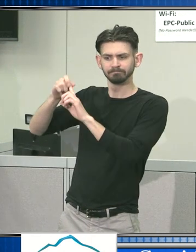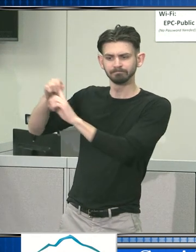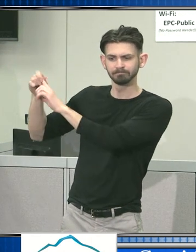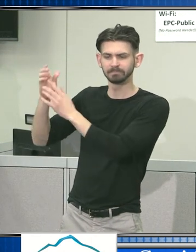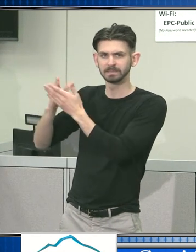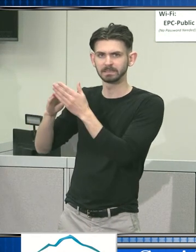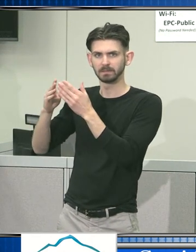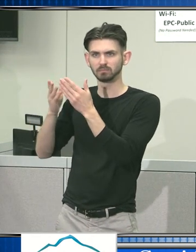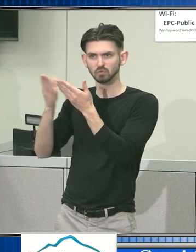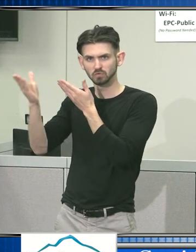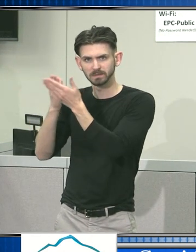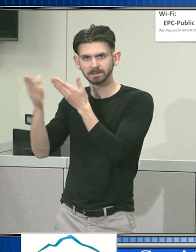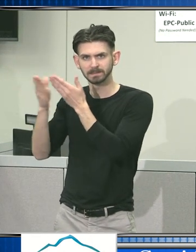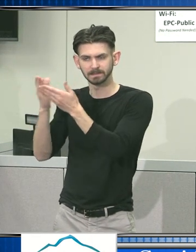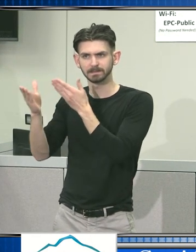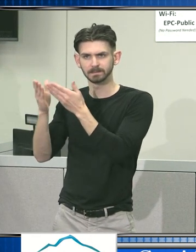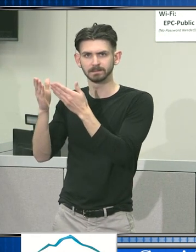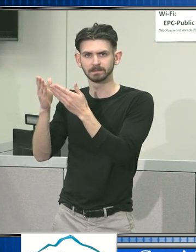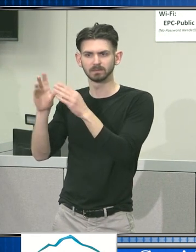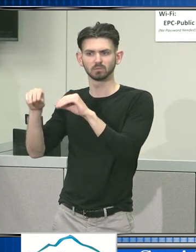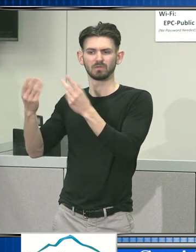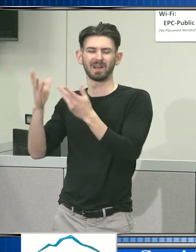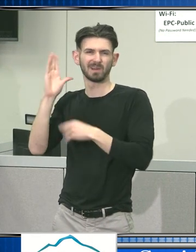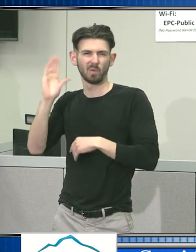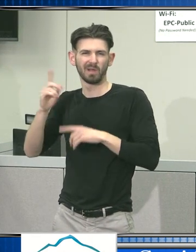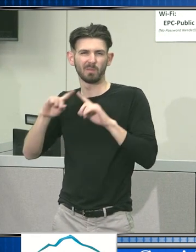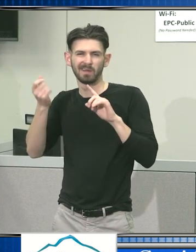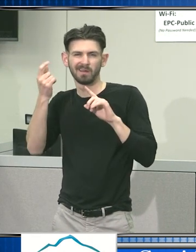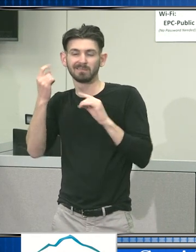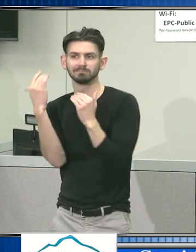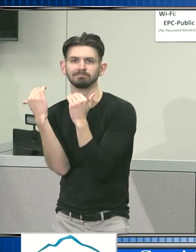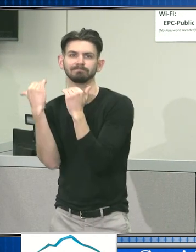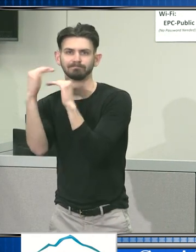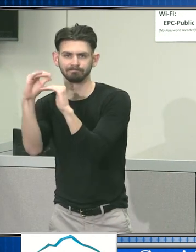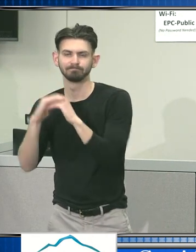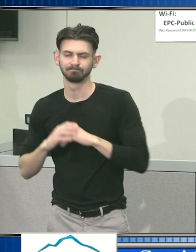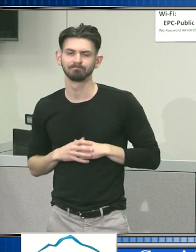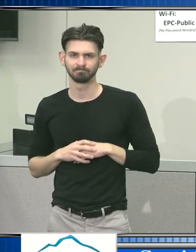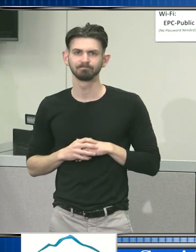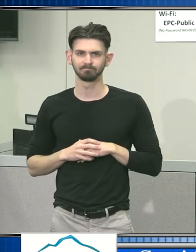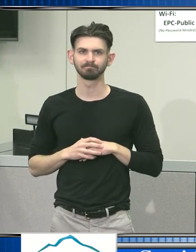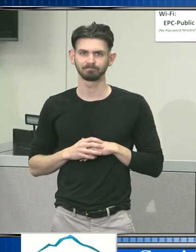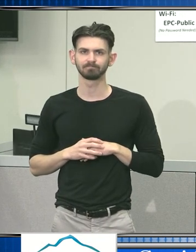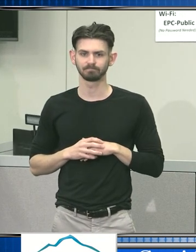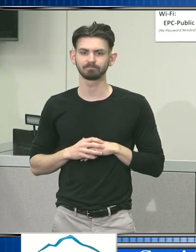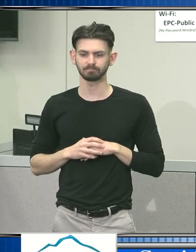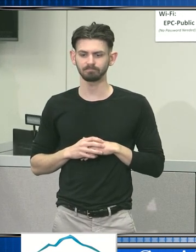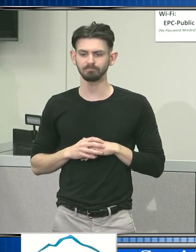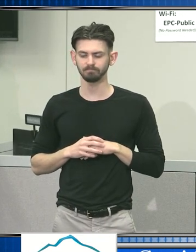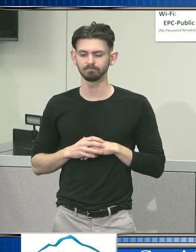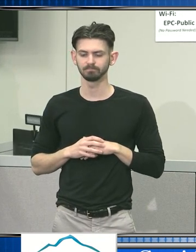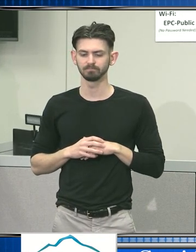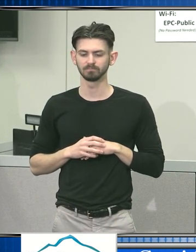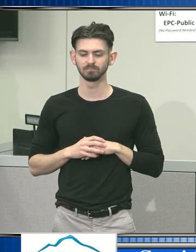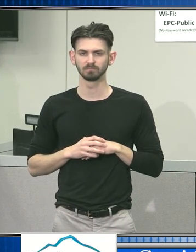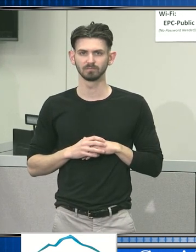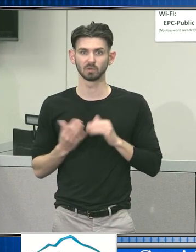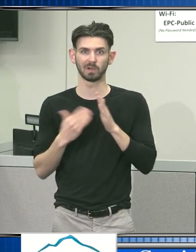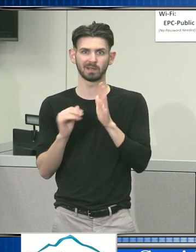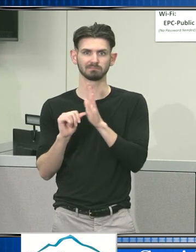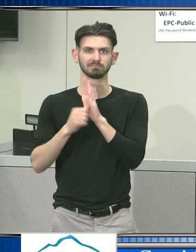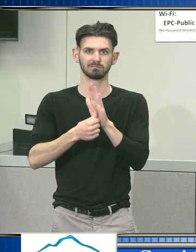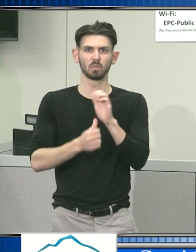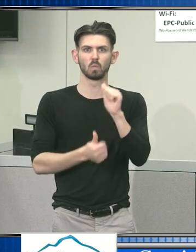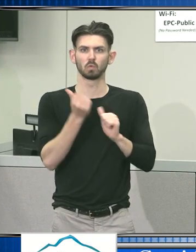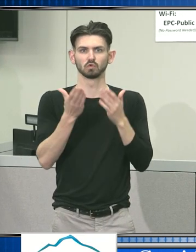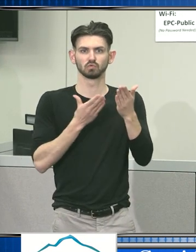at our Citizen Services Center and other public buildings. But again, most of those services can be provided